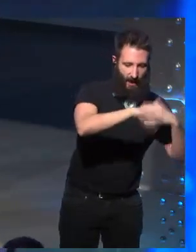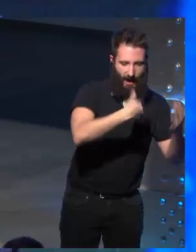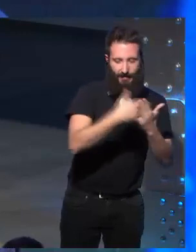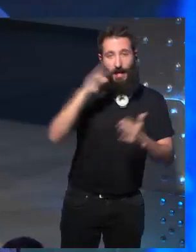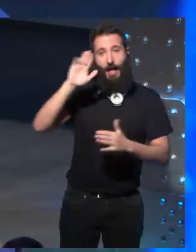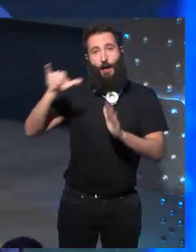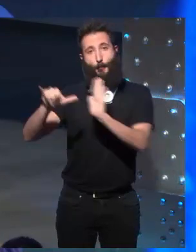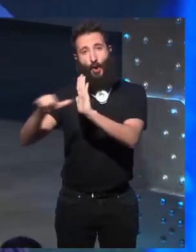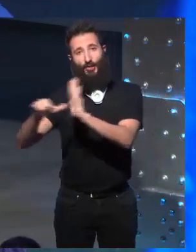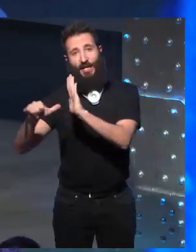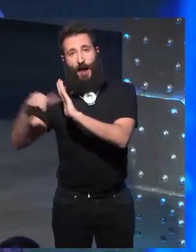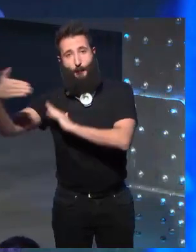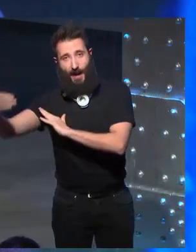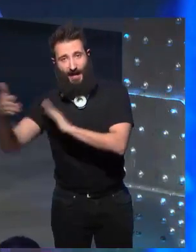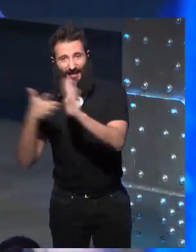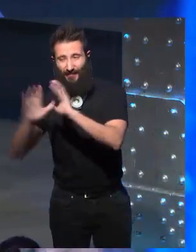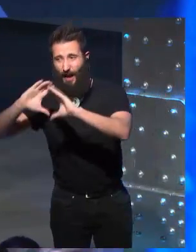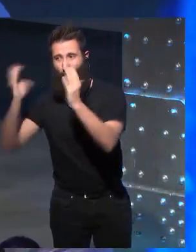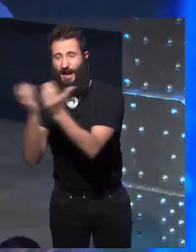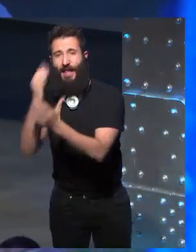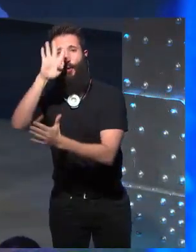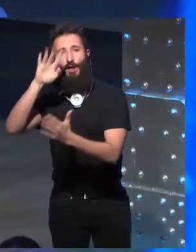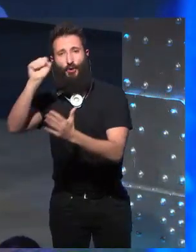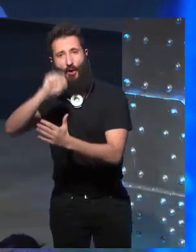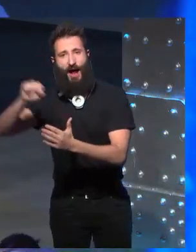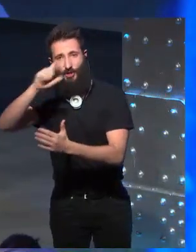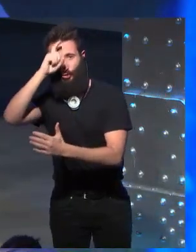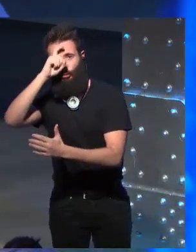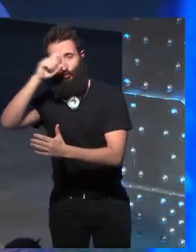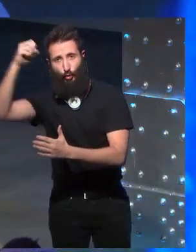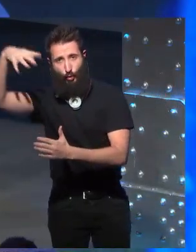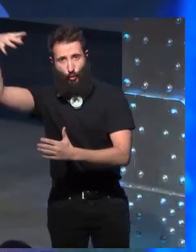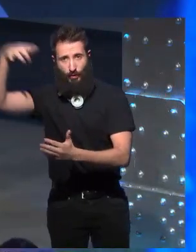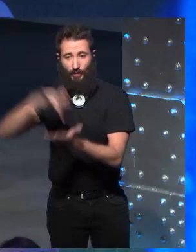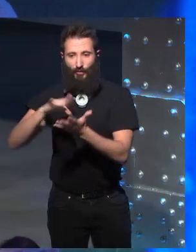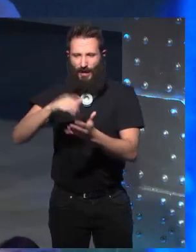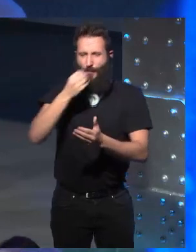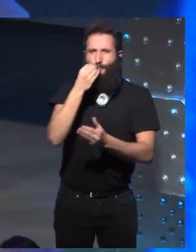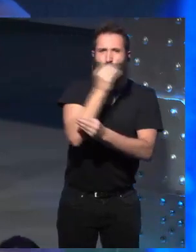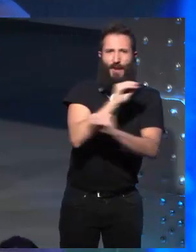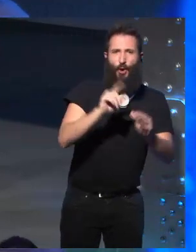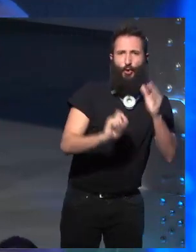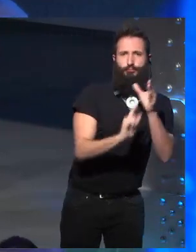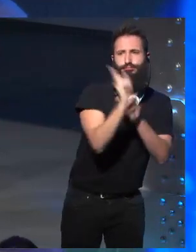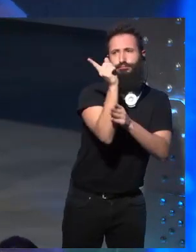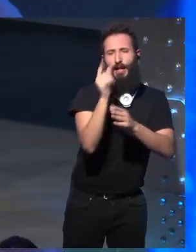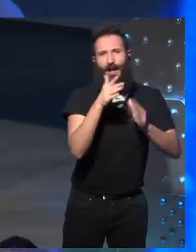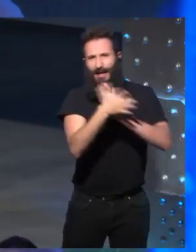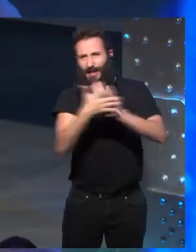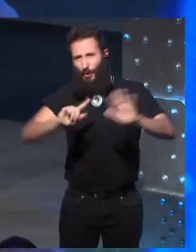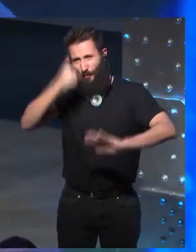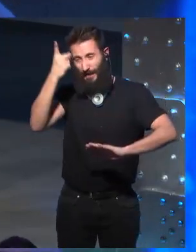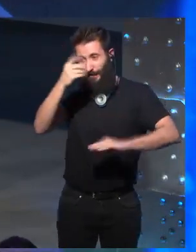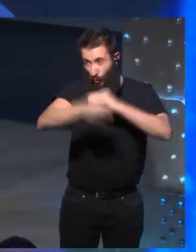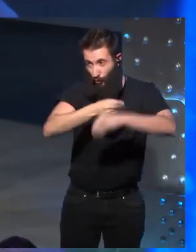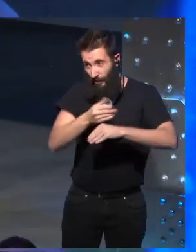4 light years away from us, if you use the best rocket we today have, the fastest one, you need to